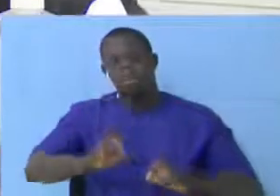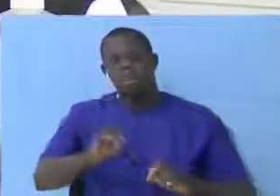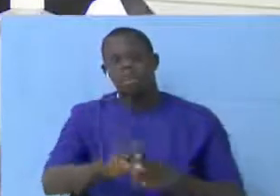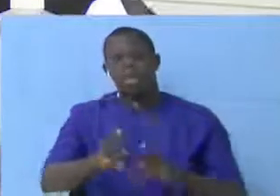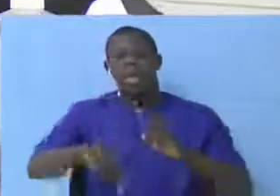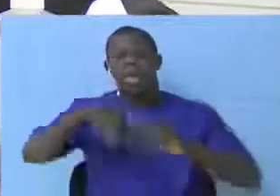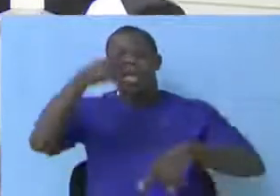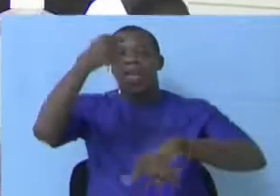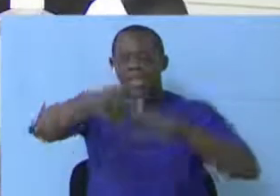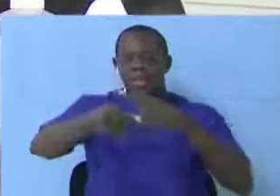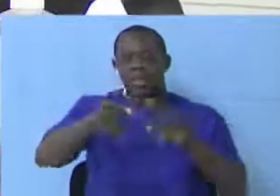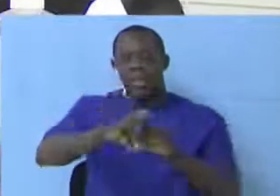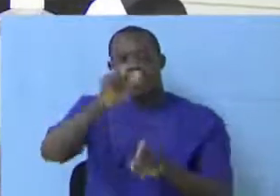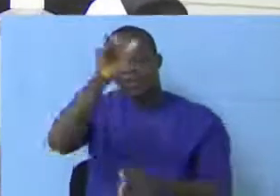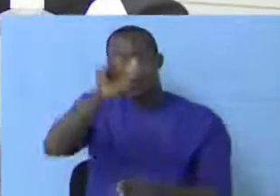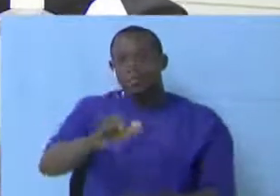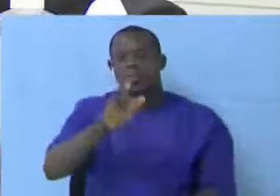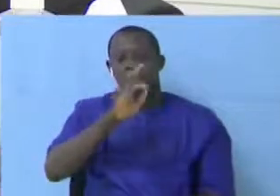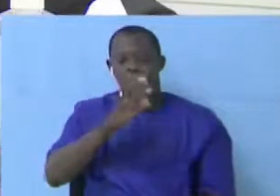Next to the highway,